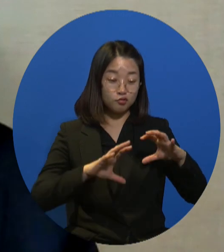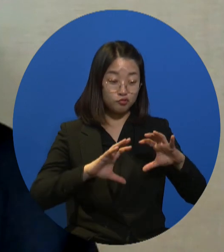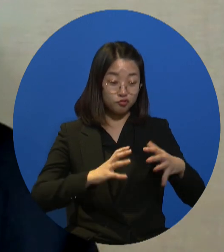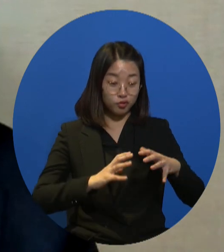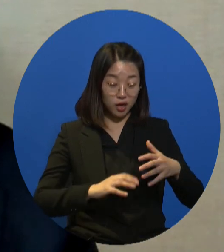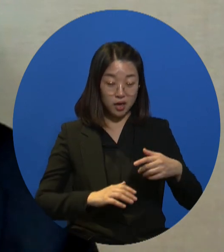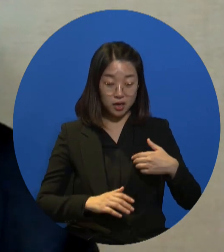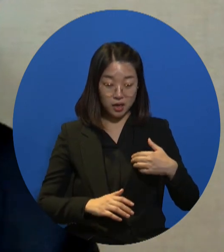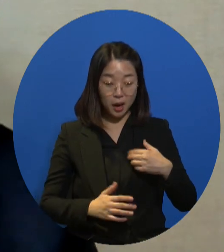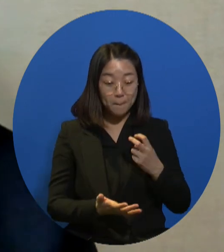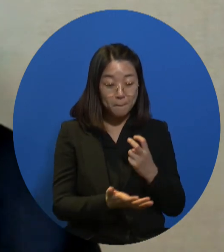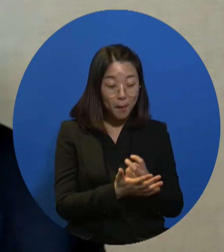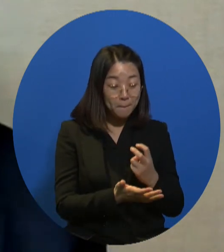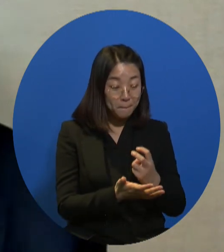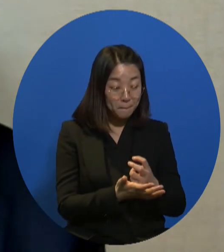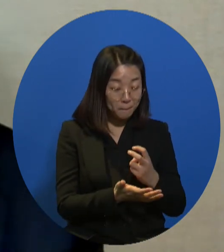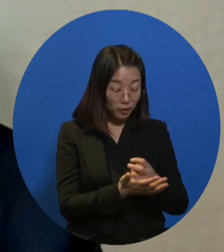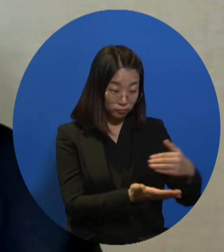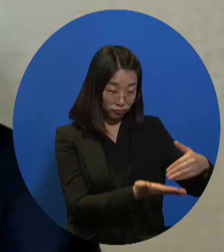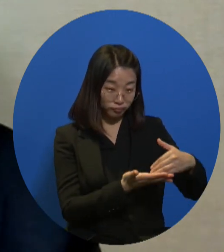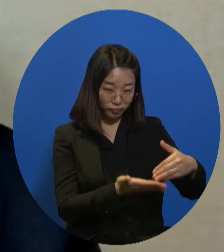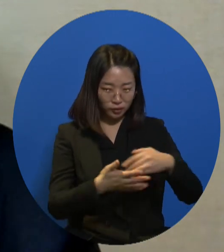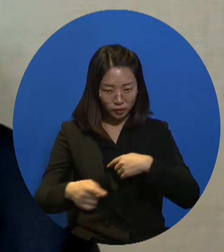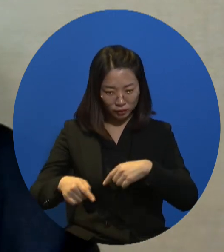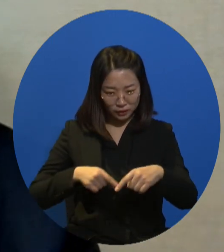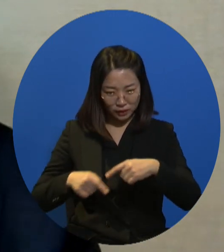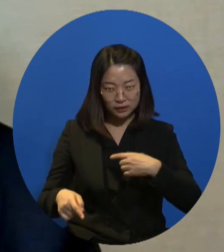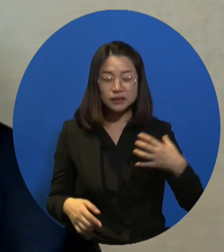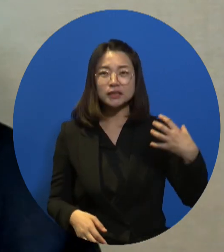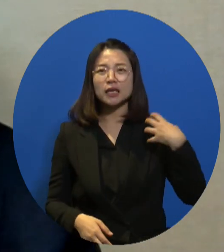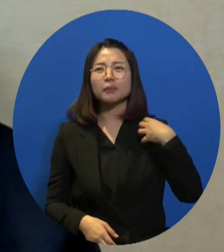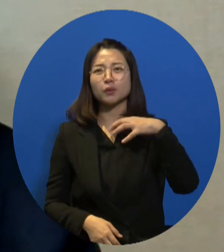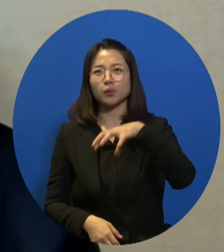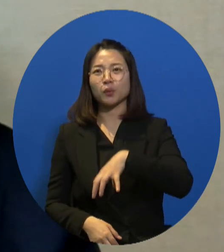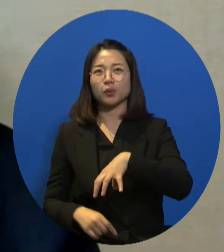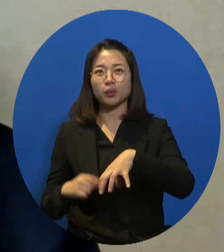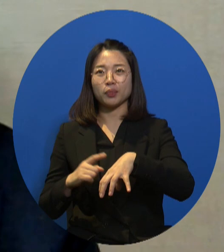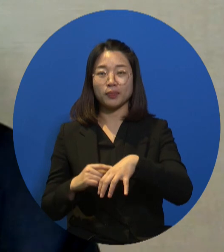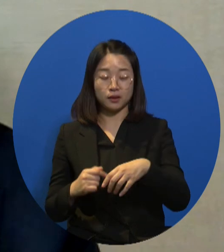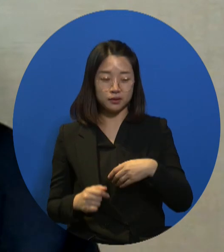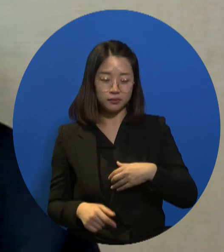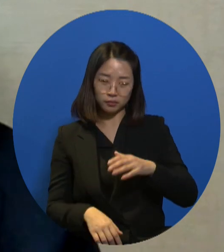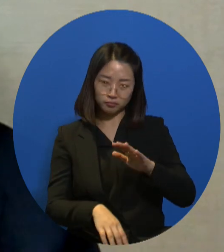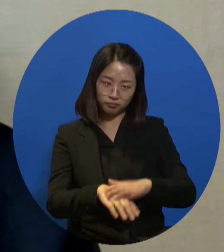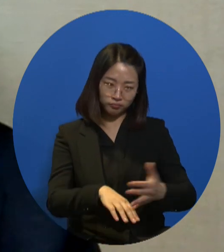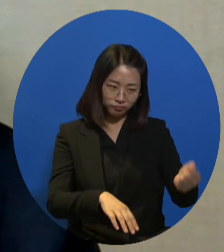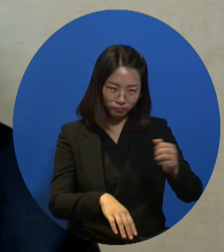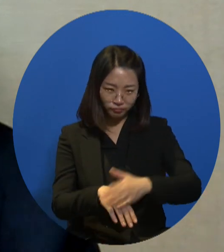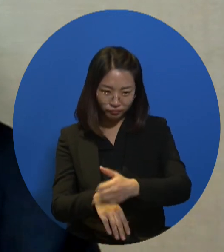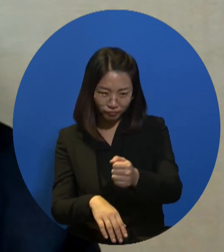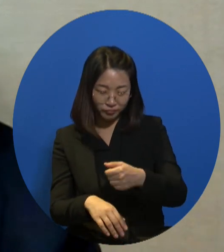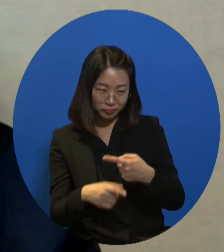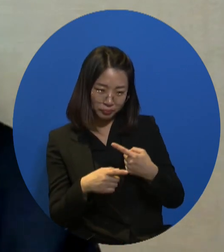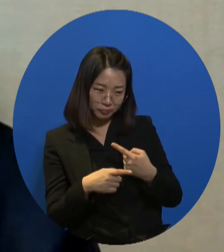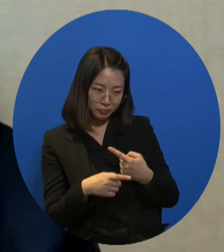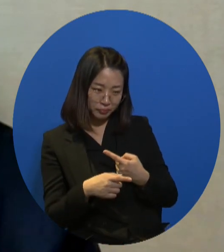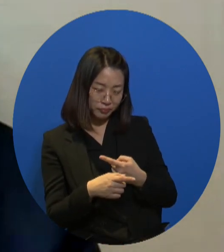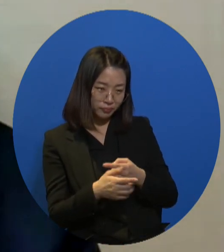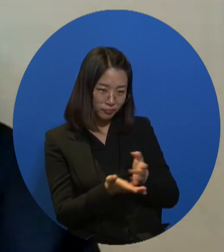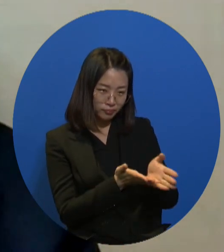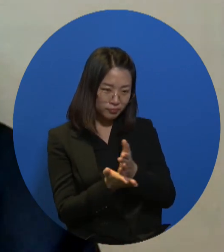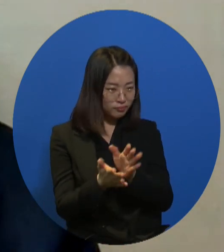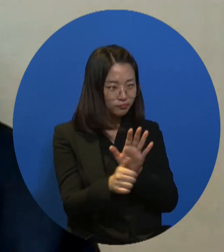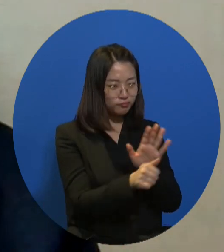to say which position is right or wrong, but I can say that I am part of the National Assembly's